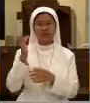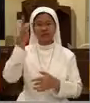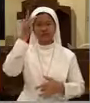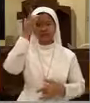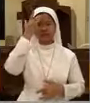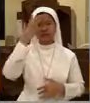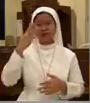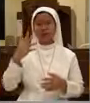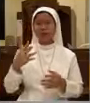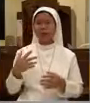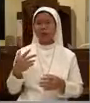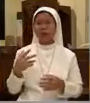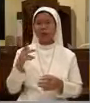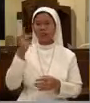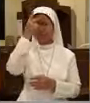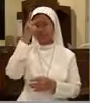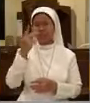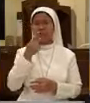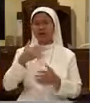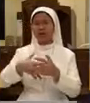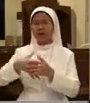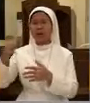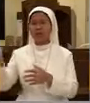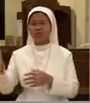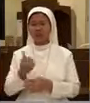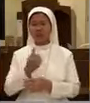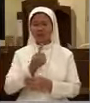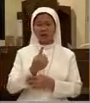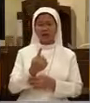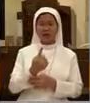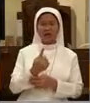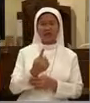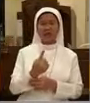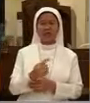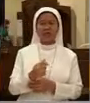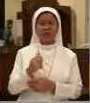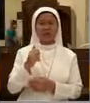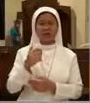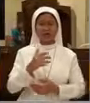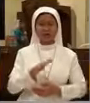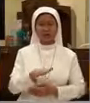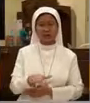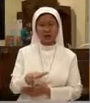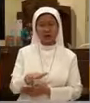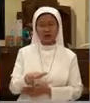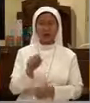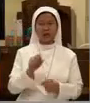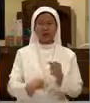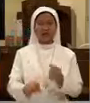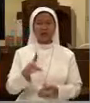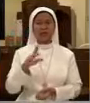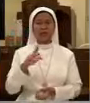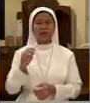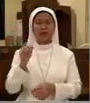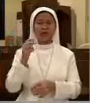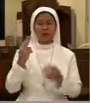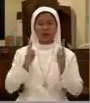magulang. Naku, yung health worker, he embraced the child as his